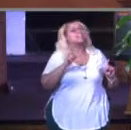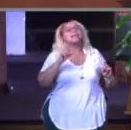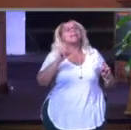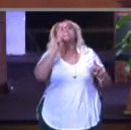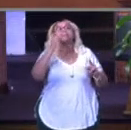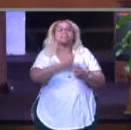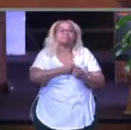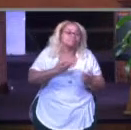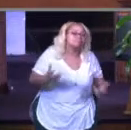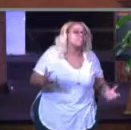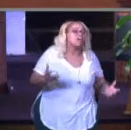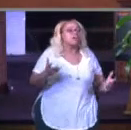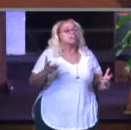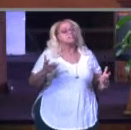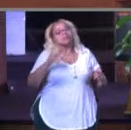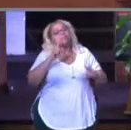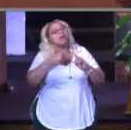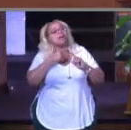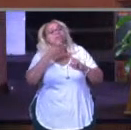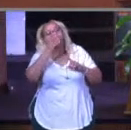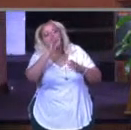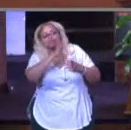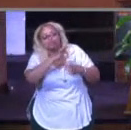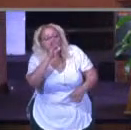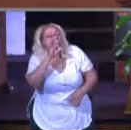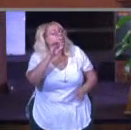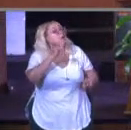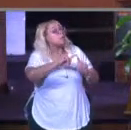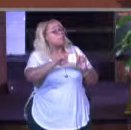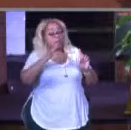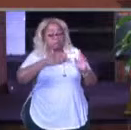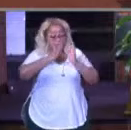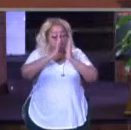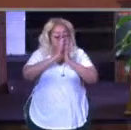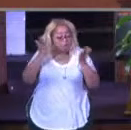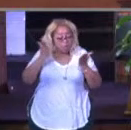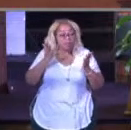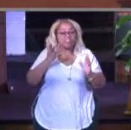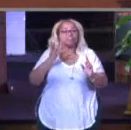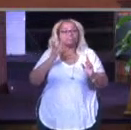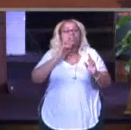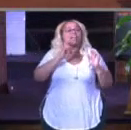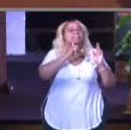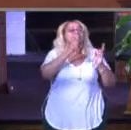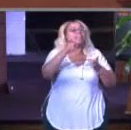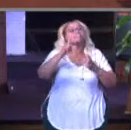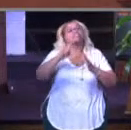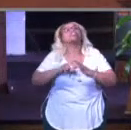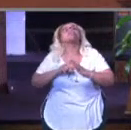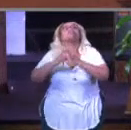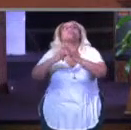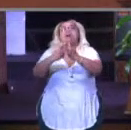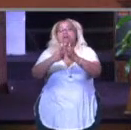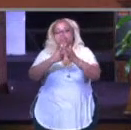an exhaustive treatise about how to get the Spirit, but my prayer is I'm going to give us a